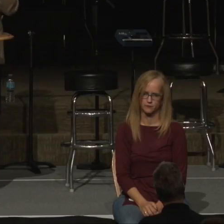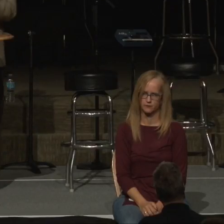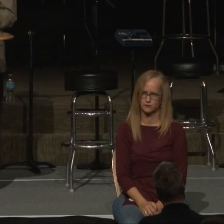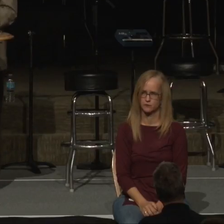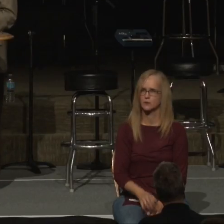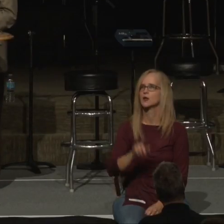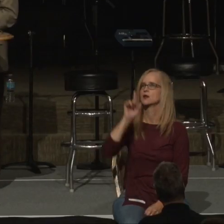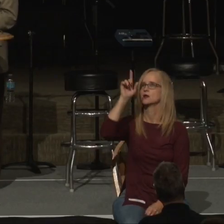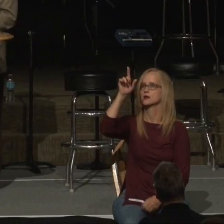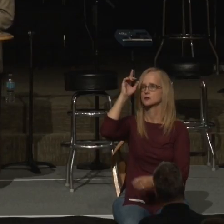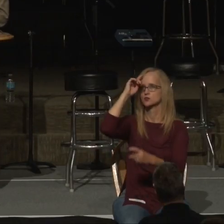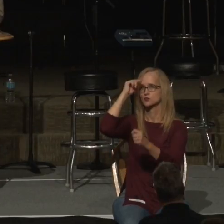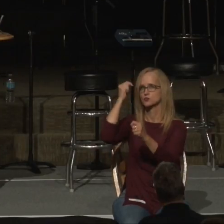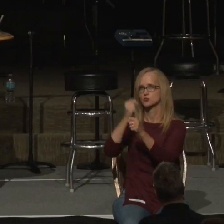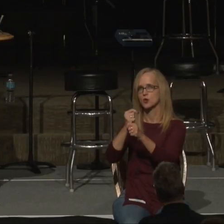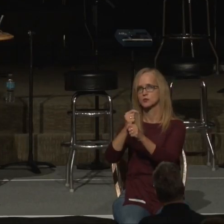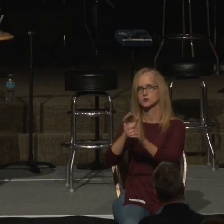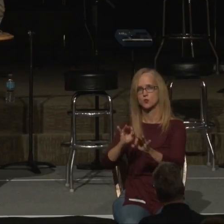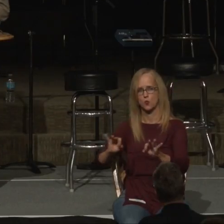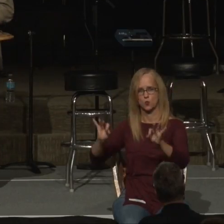His trustworthiness